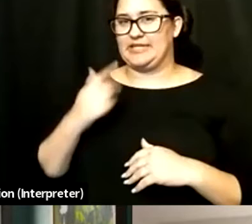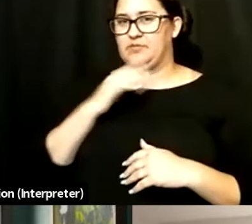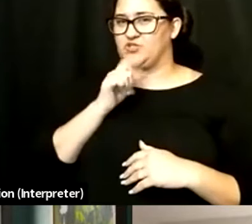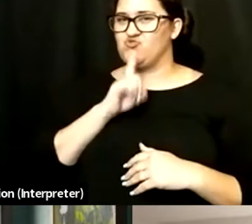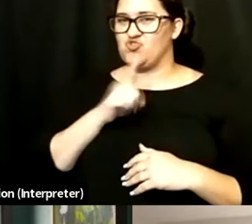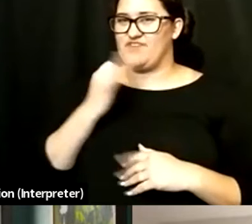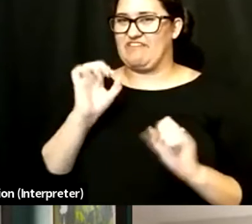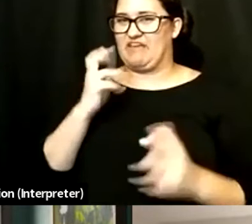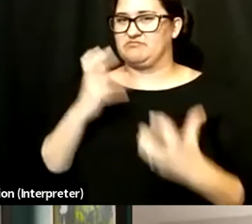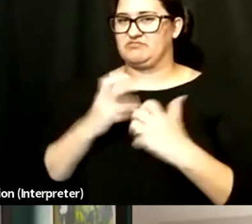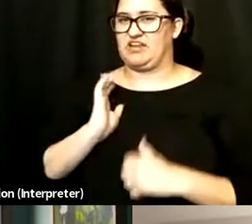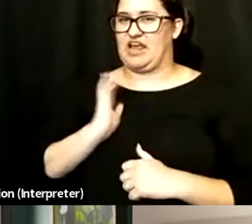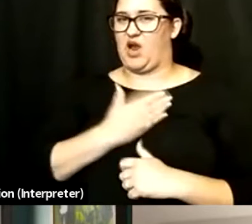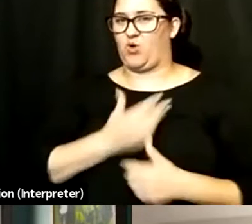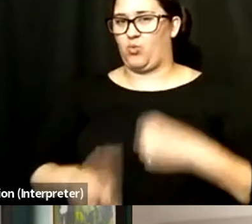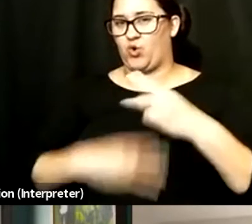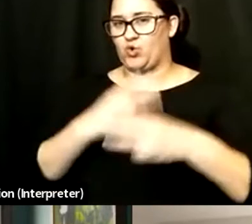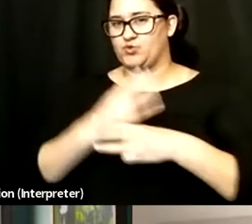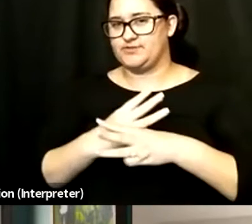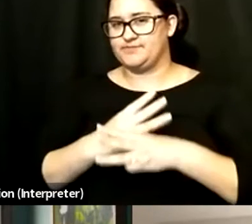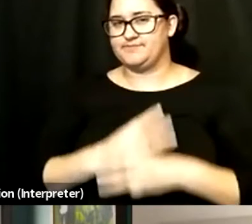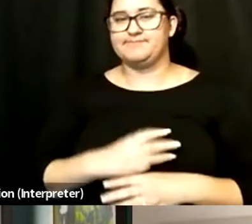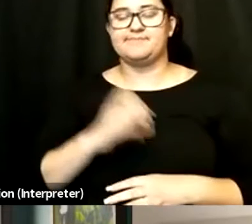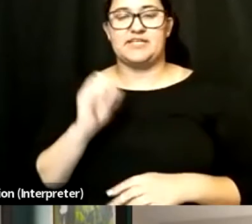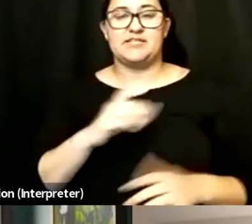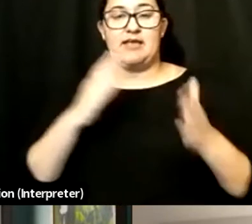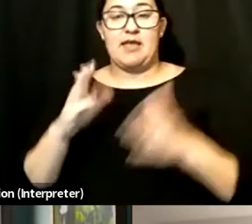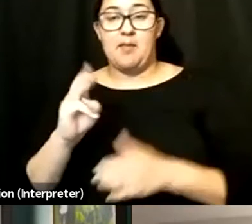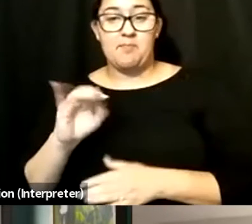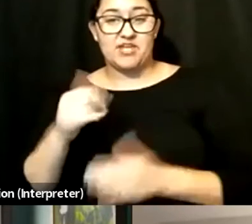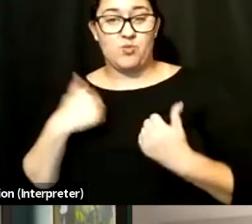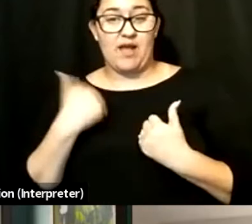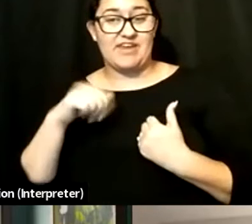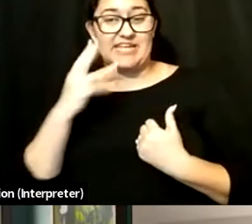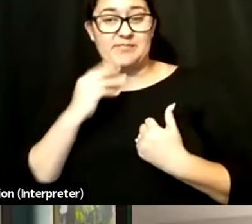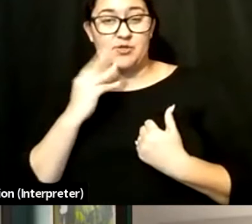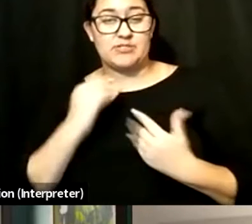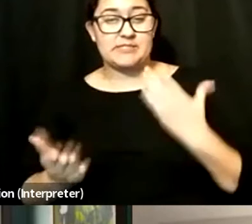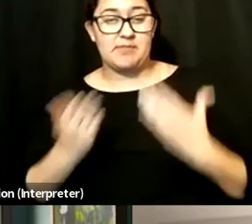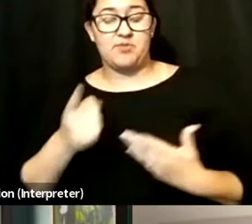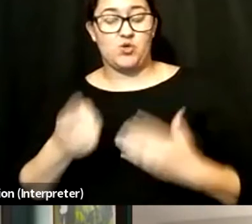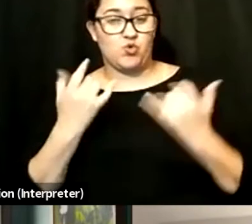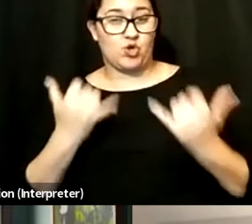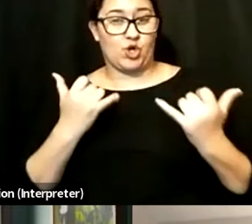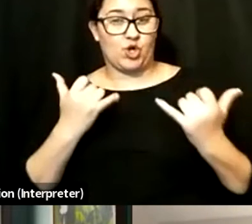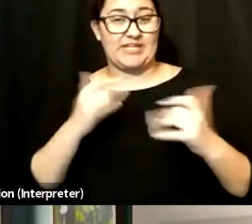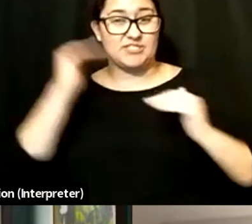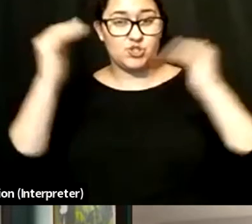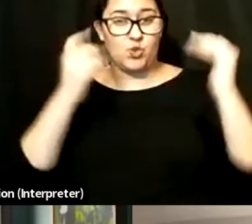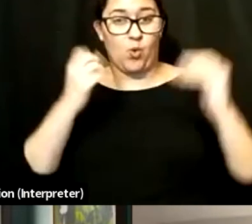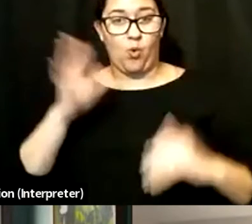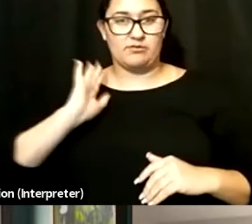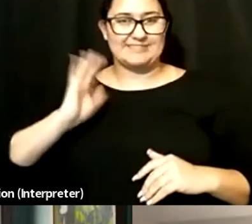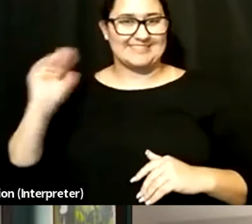Definitely. And Mia, do you have kind of any experiences, maybe either currently as an adult or as a